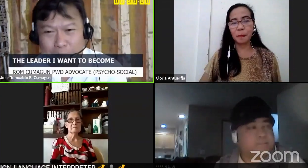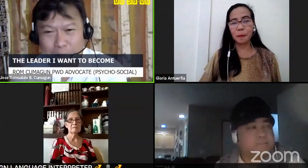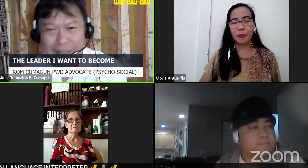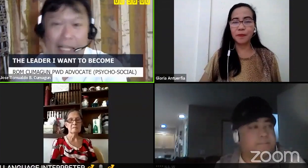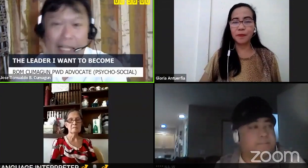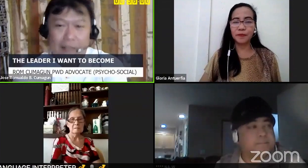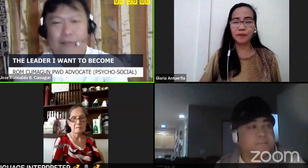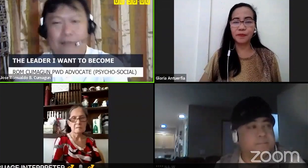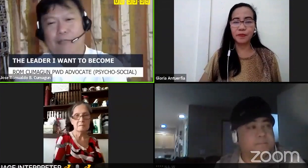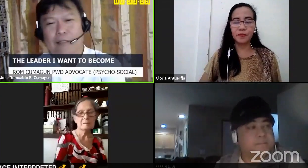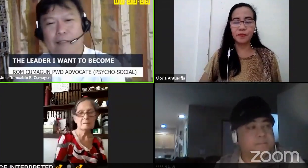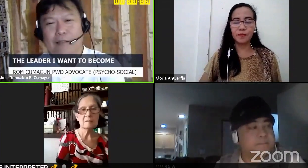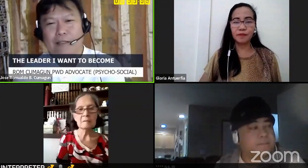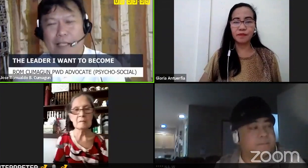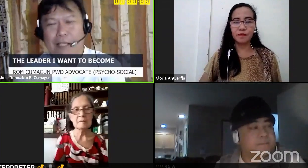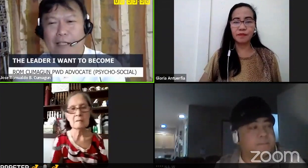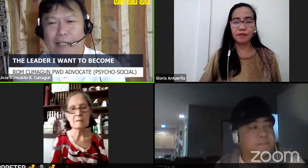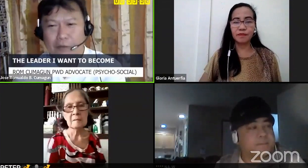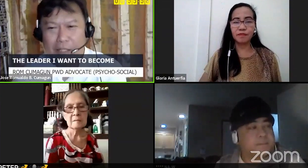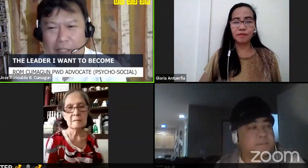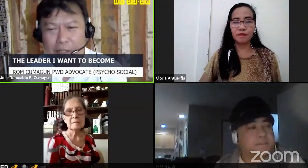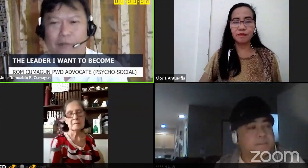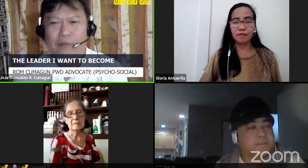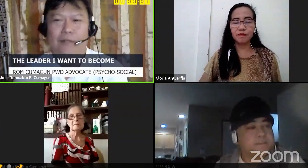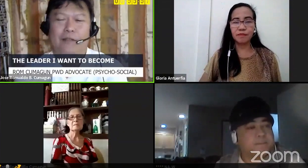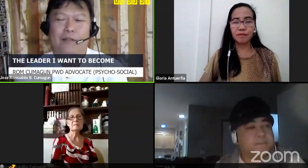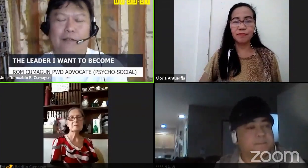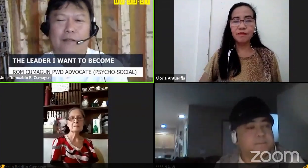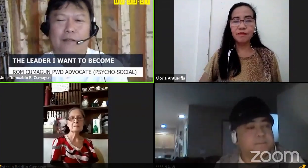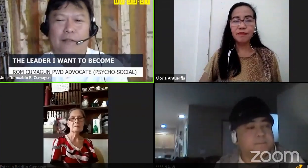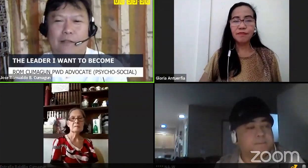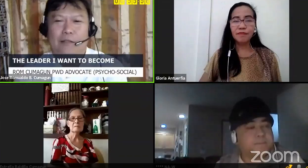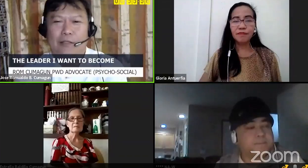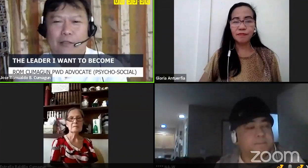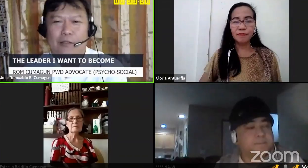We can do it. They can do it. They can continue